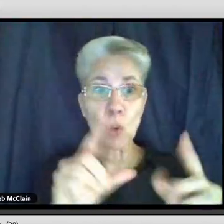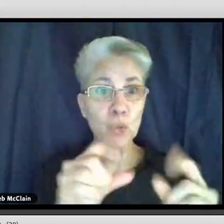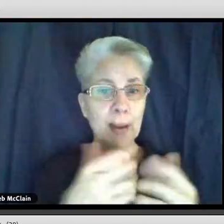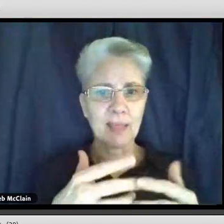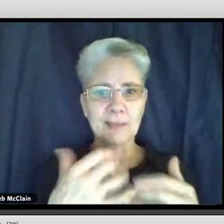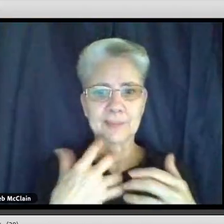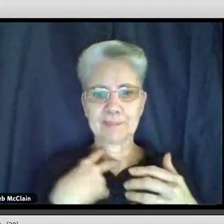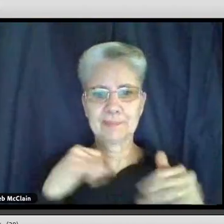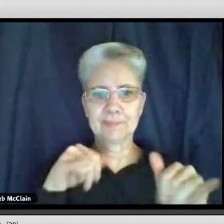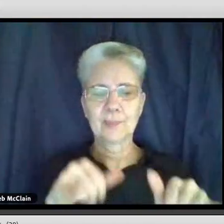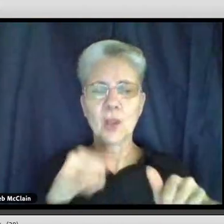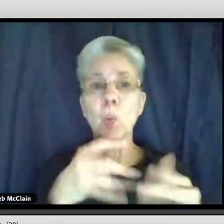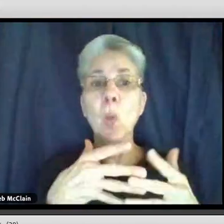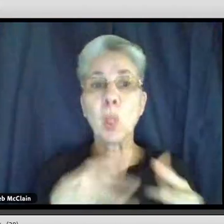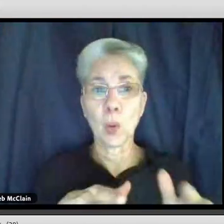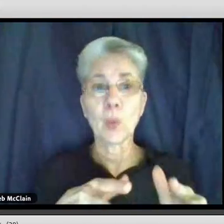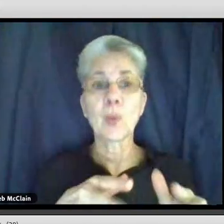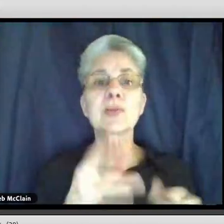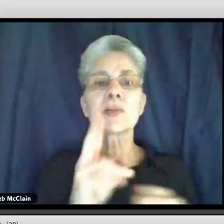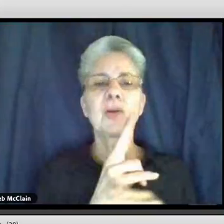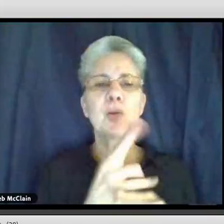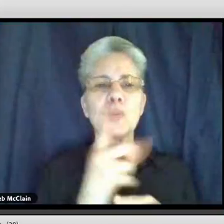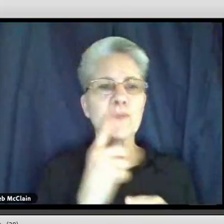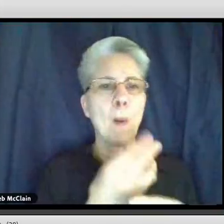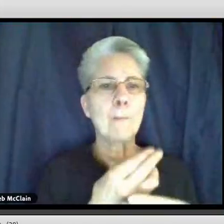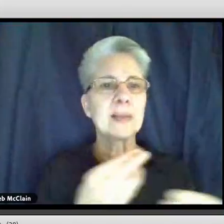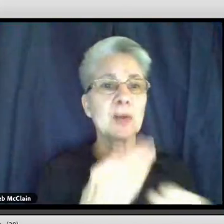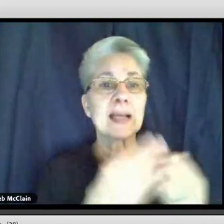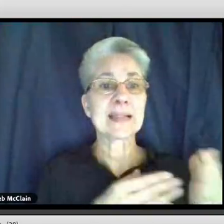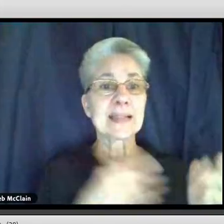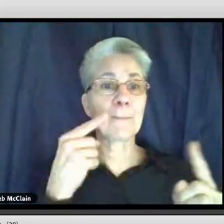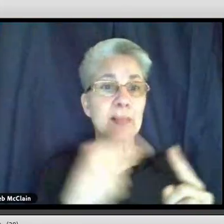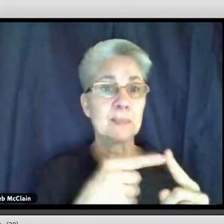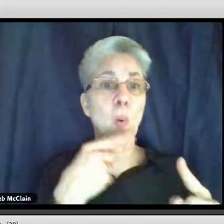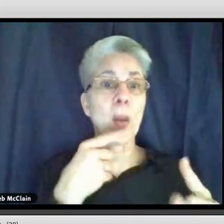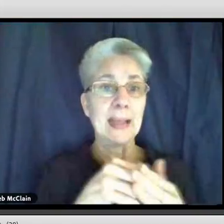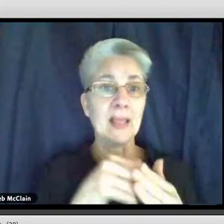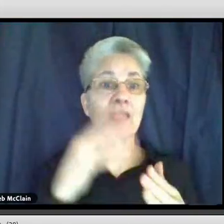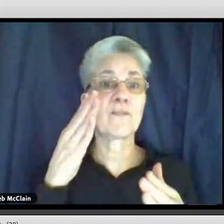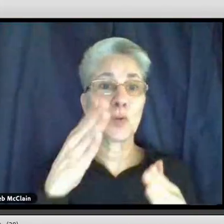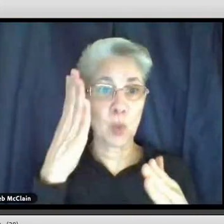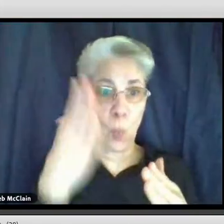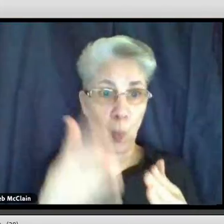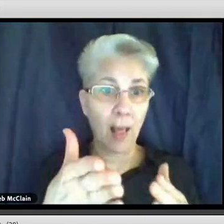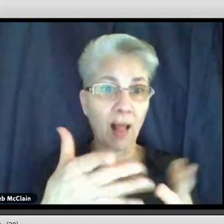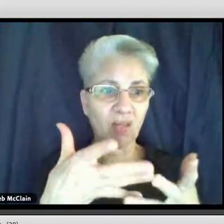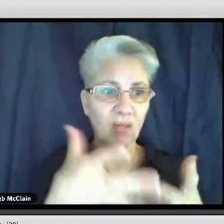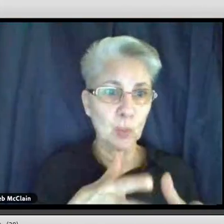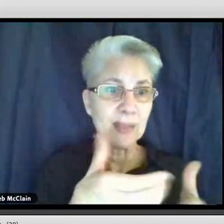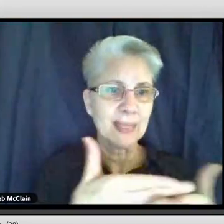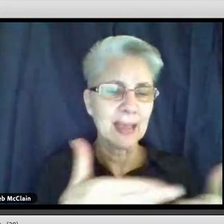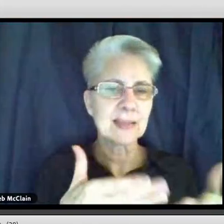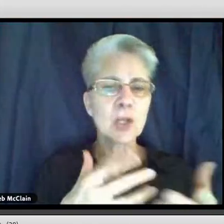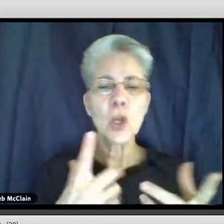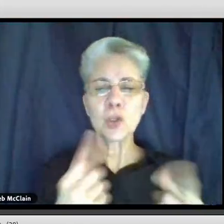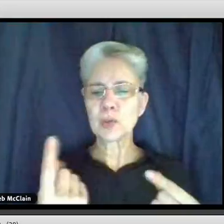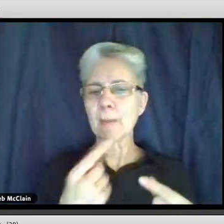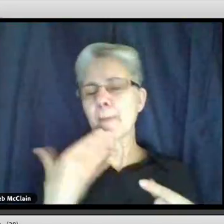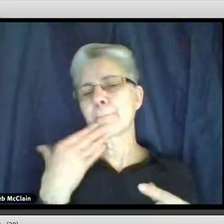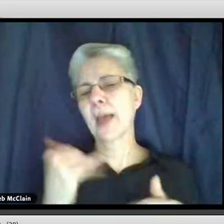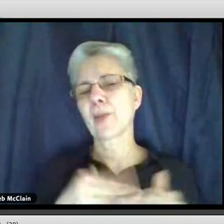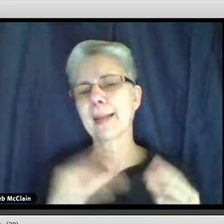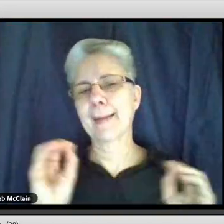definitely will lose access to material at some point in the future. And so just doing something is always better